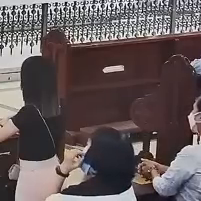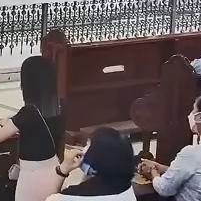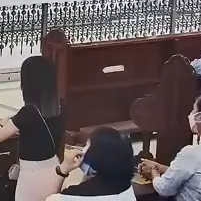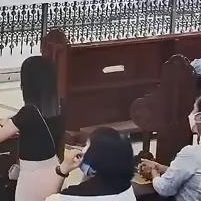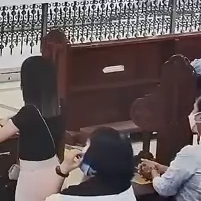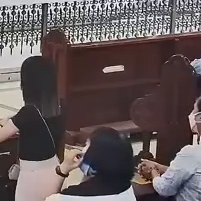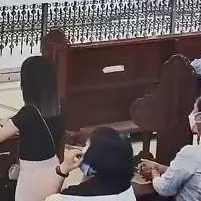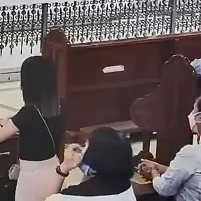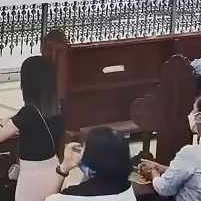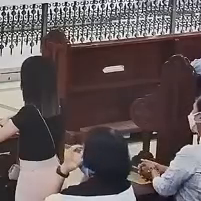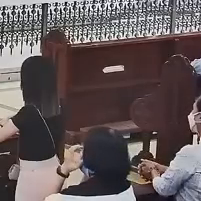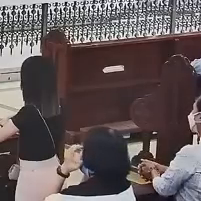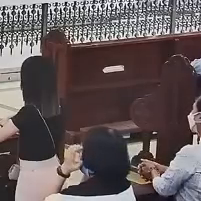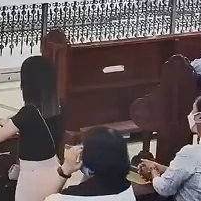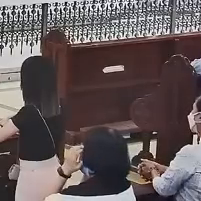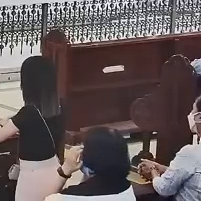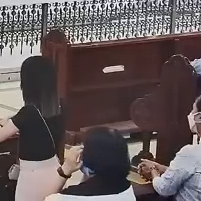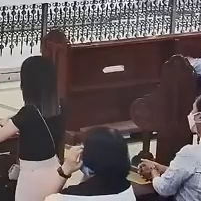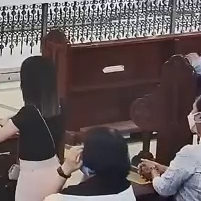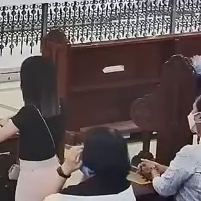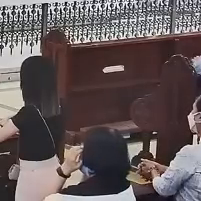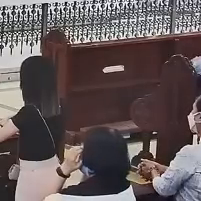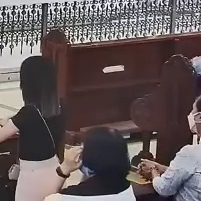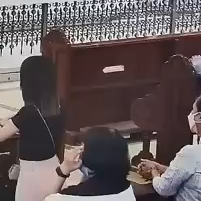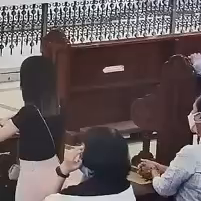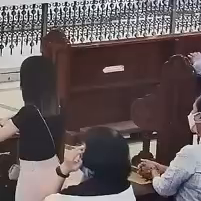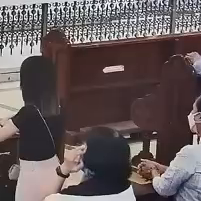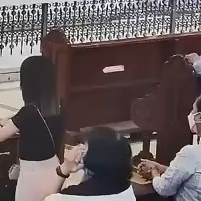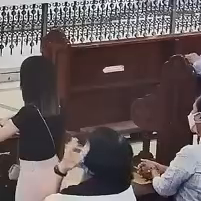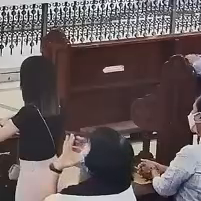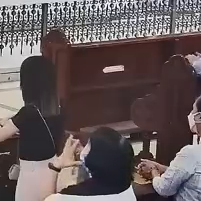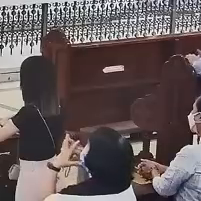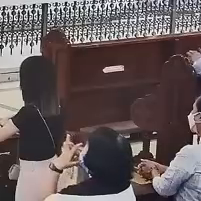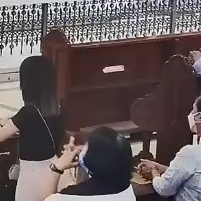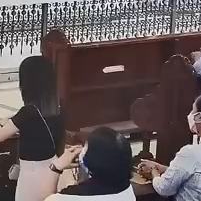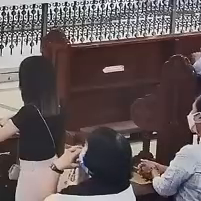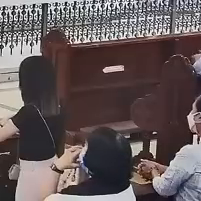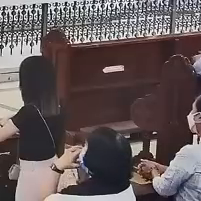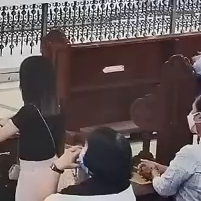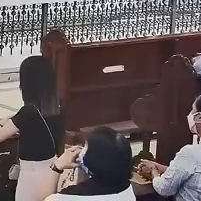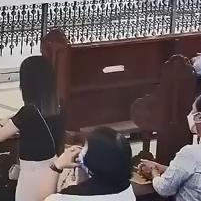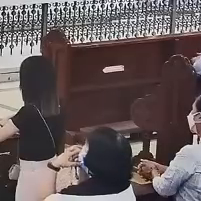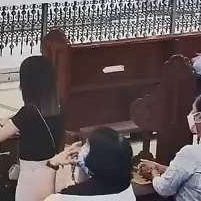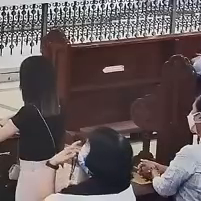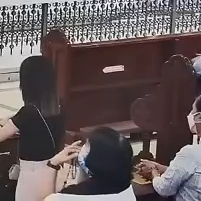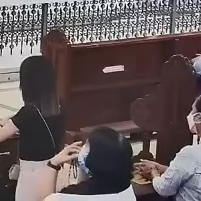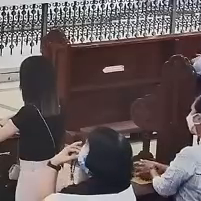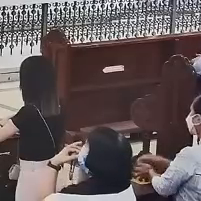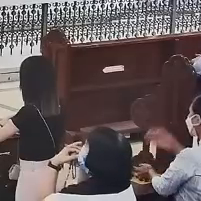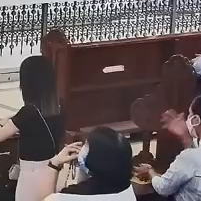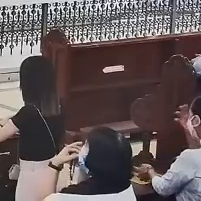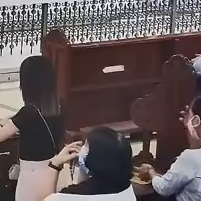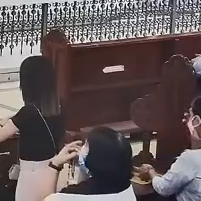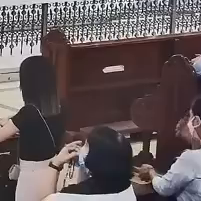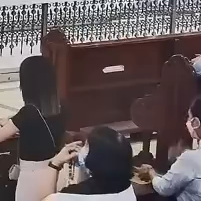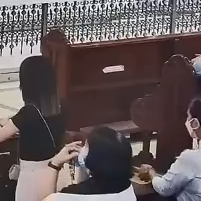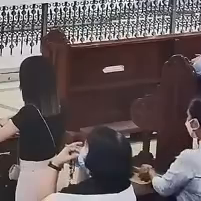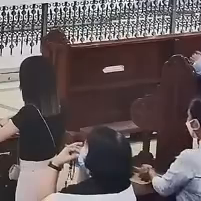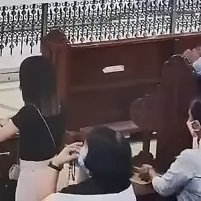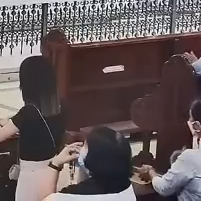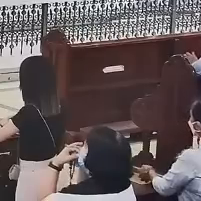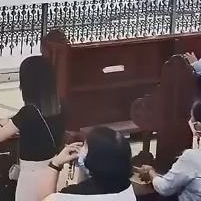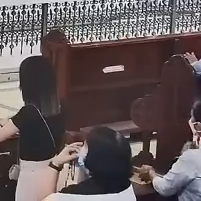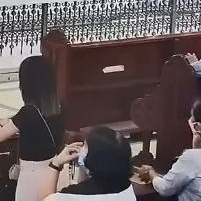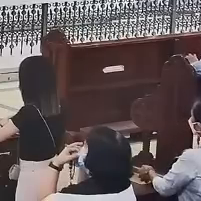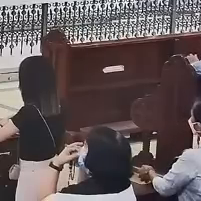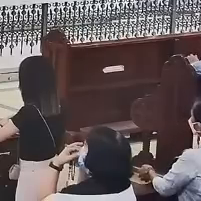Mary, Queen of Angels, pray for us. Holy angels in heaven, pray for us. In the name of the Father, and of the Son, and of the